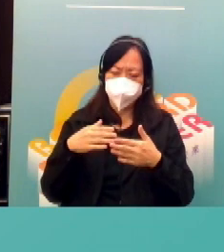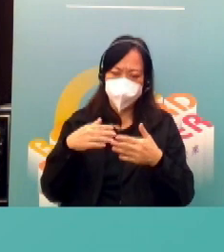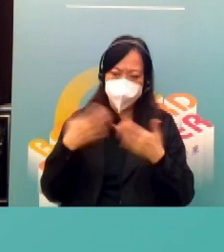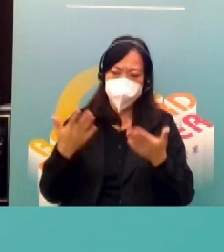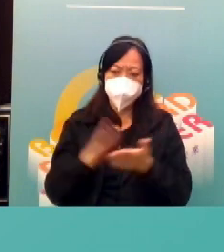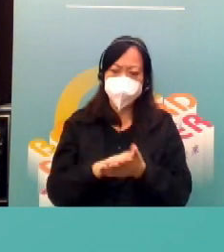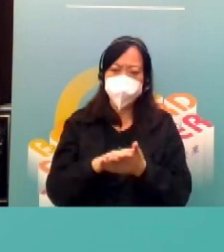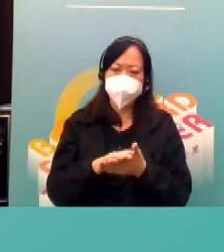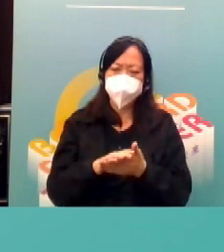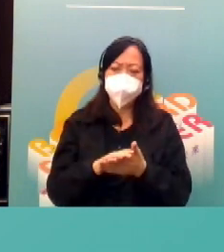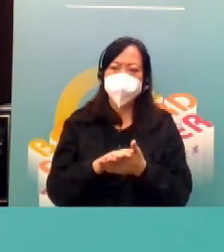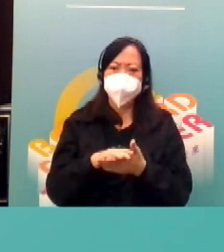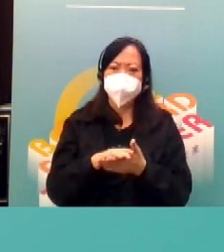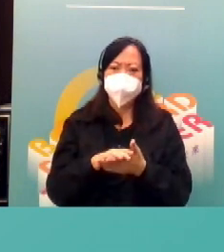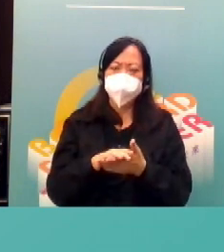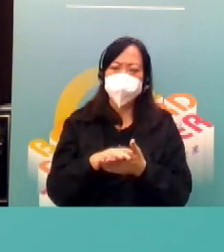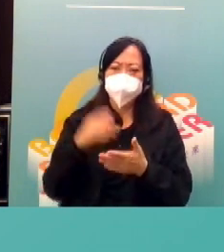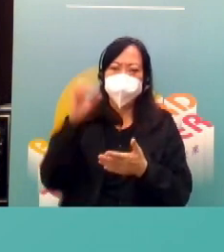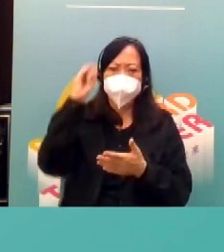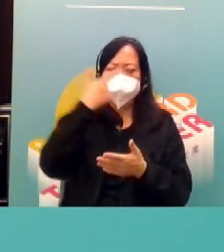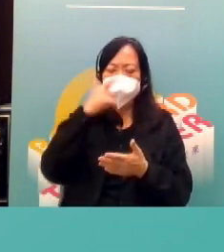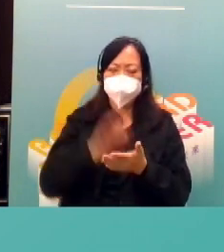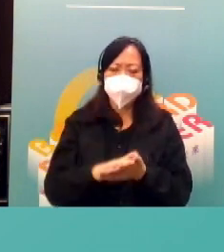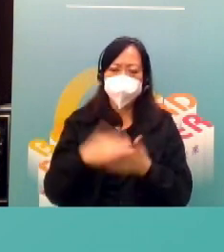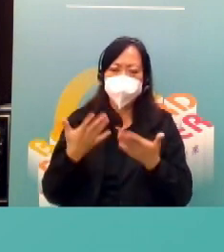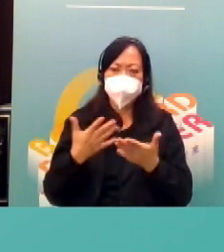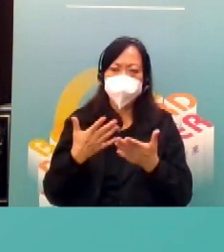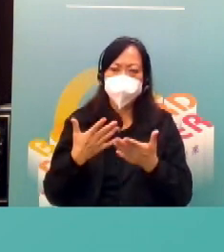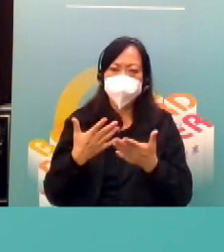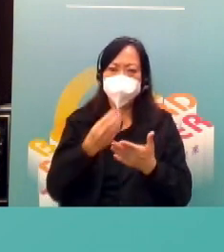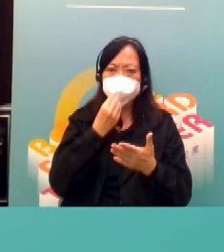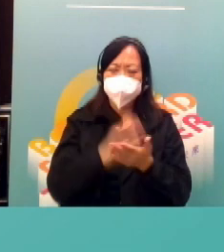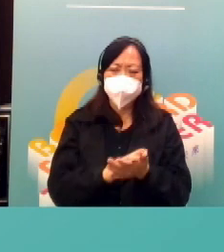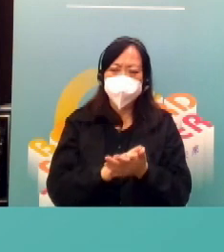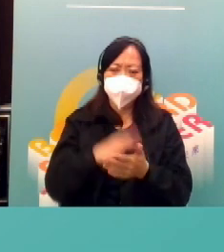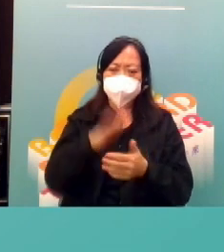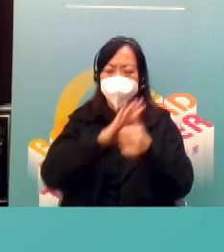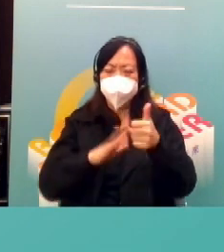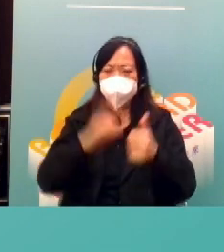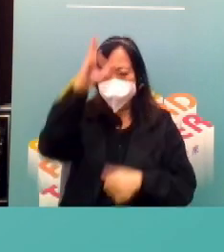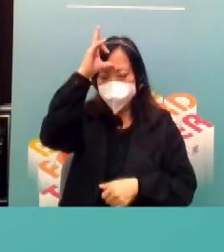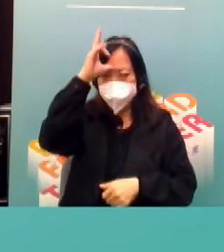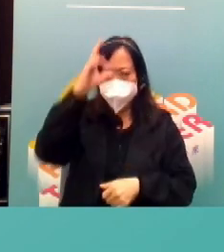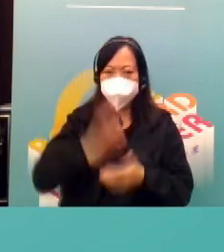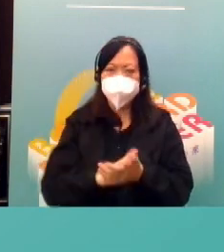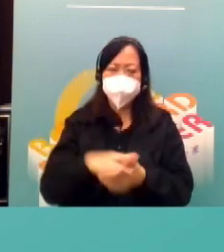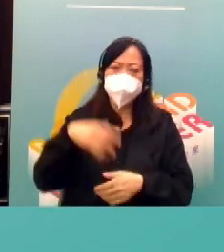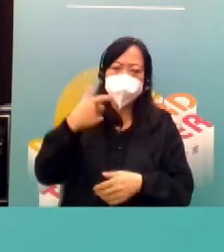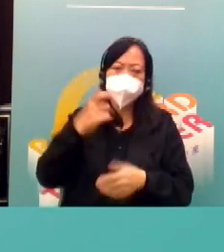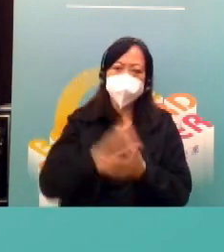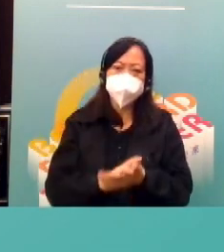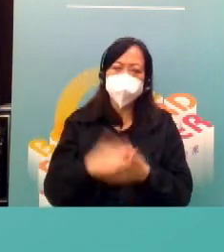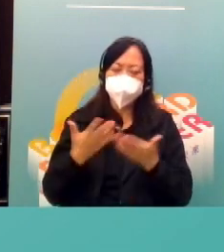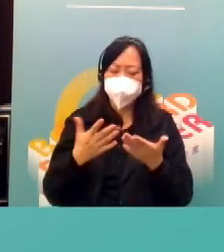and other parts of the government budget. And so it's been really important in the UK context to create a pot